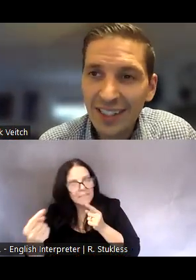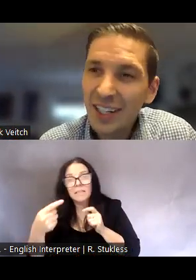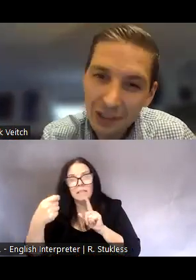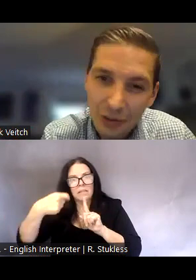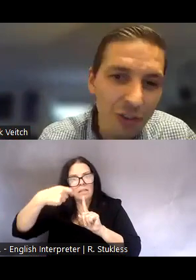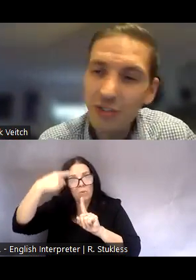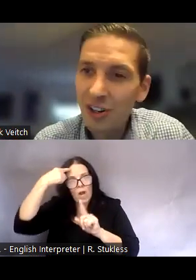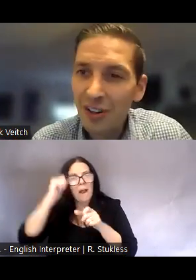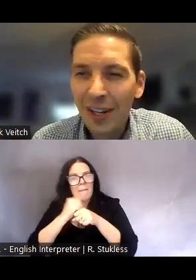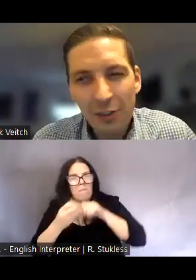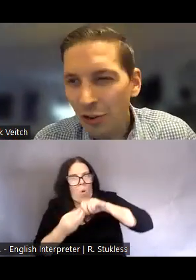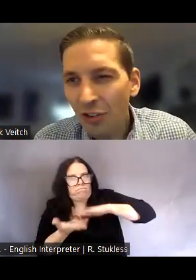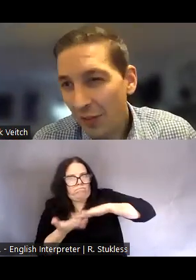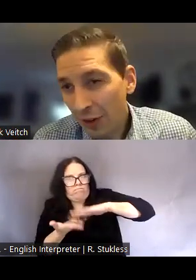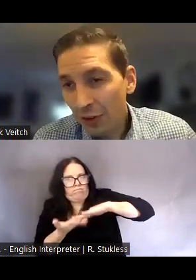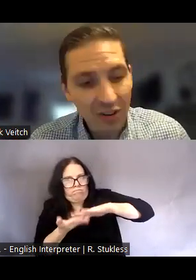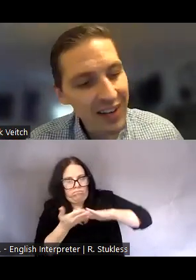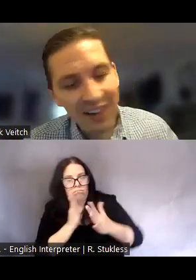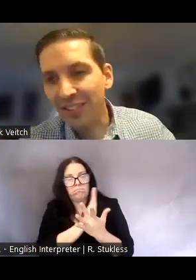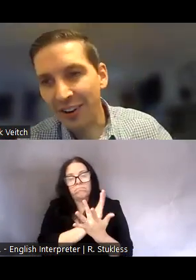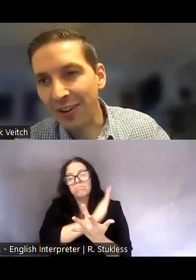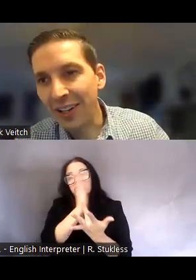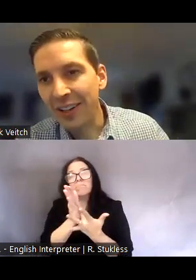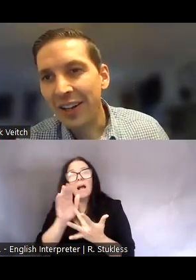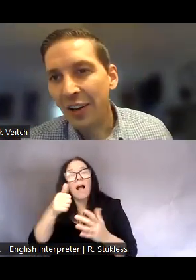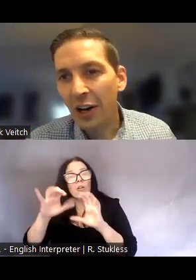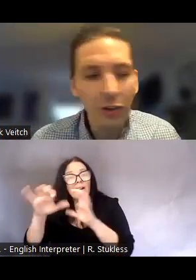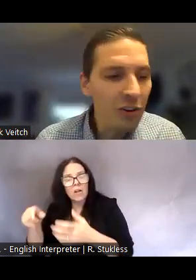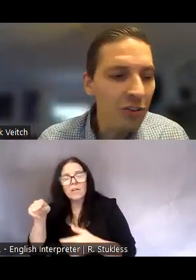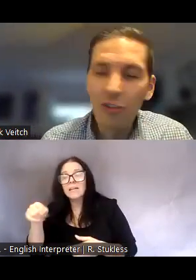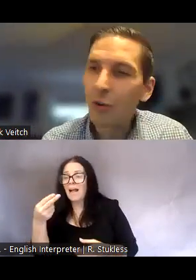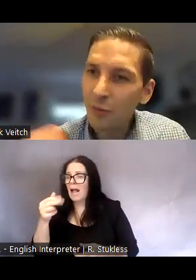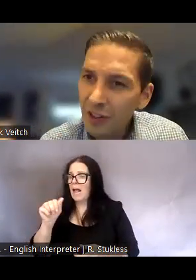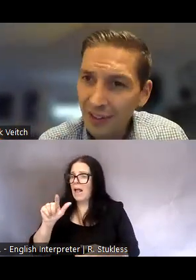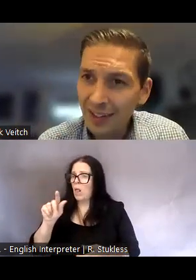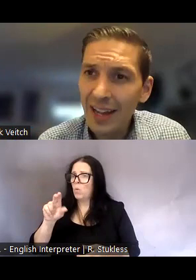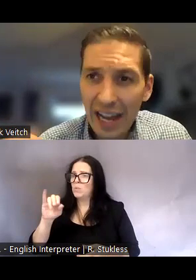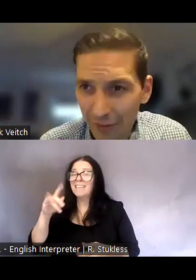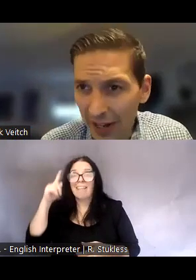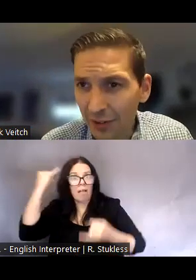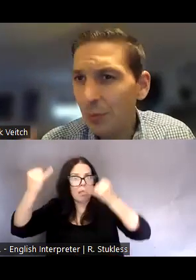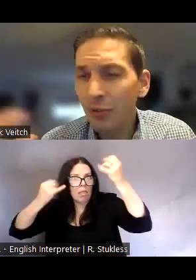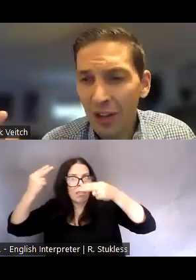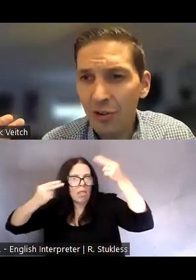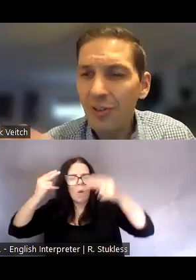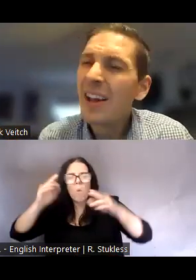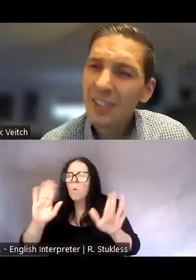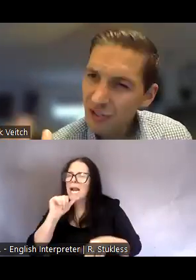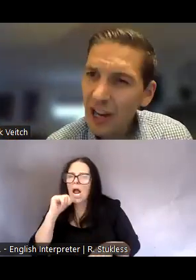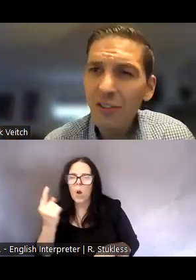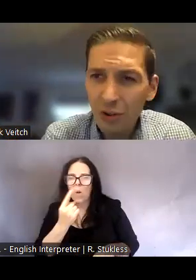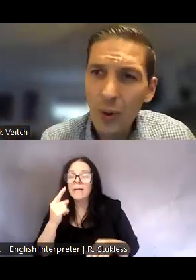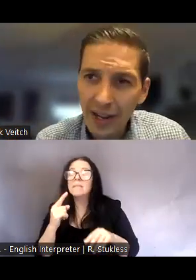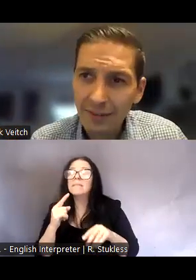faster. Hallucinogen, don't just think of hallucinate necessarily. Hallucinogens distort feeling, affect,